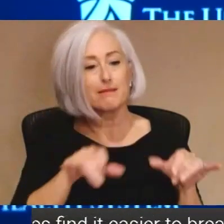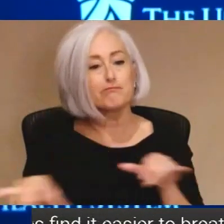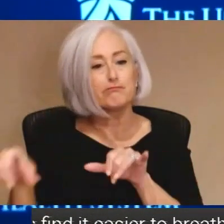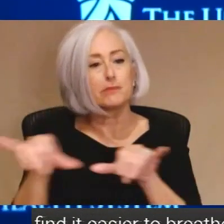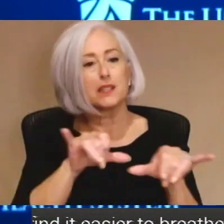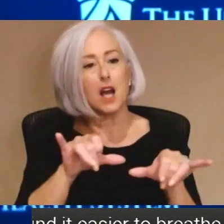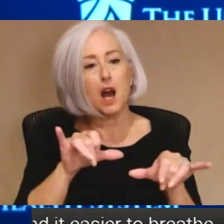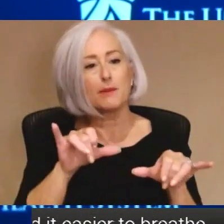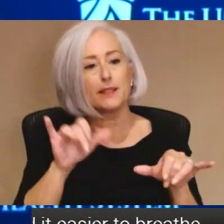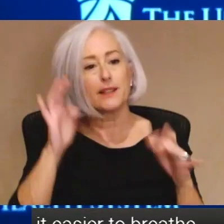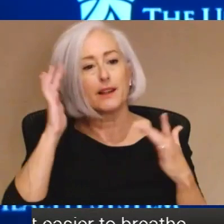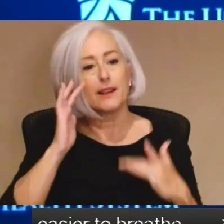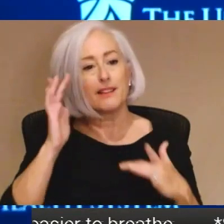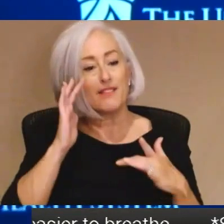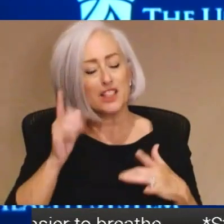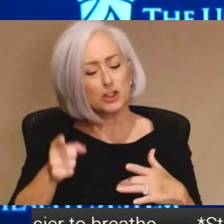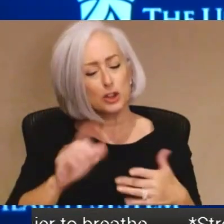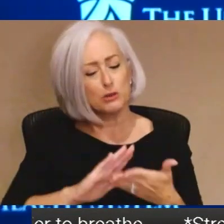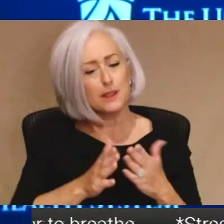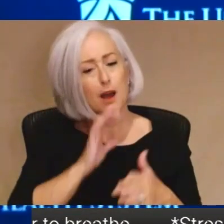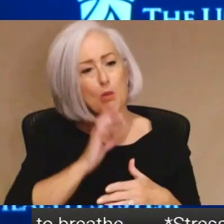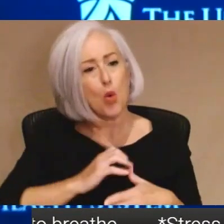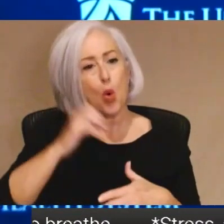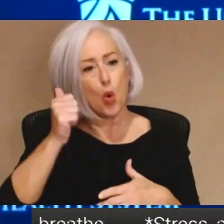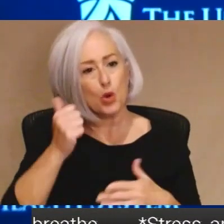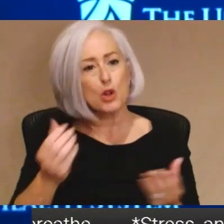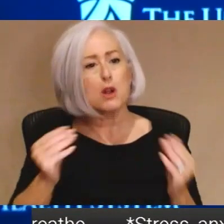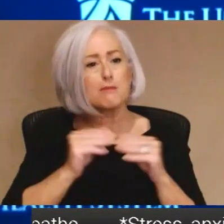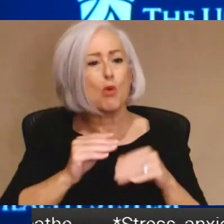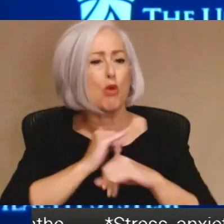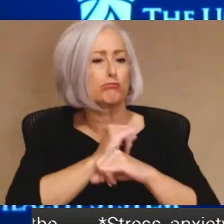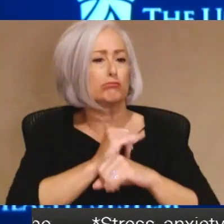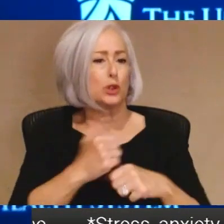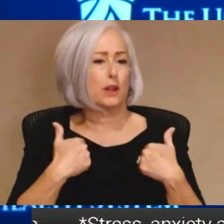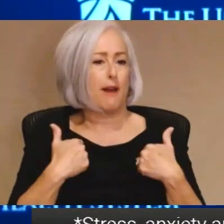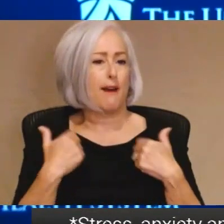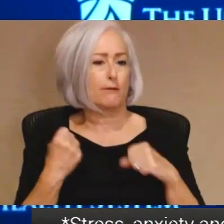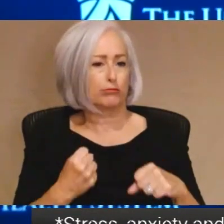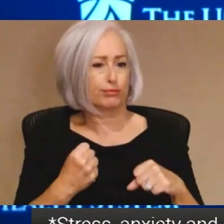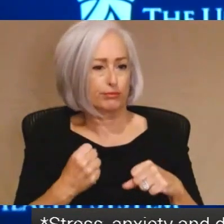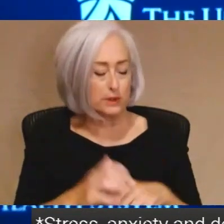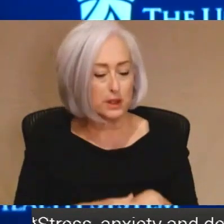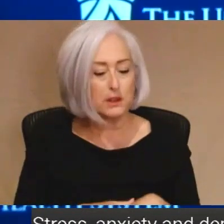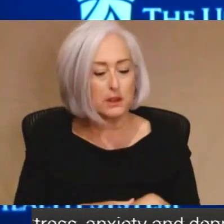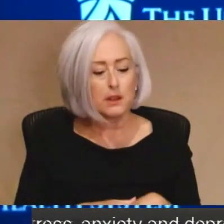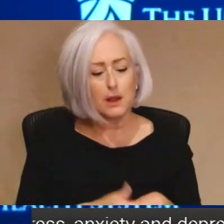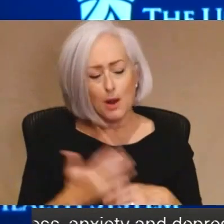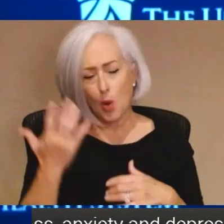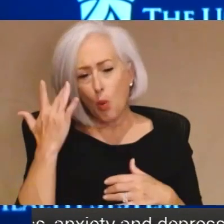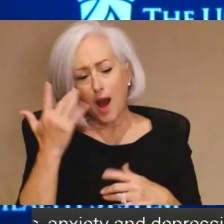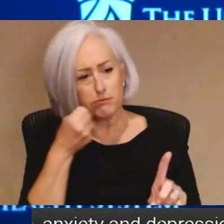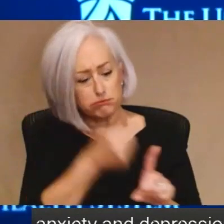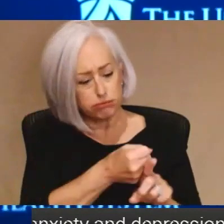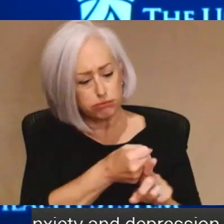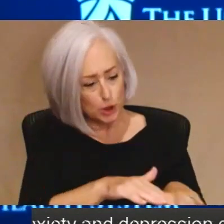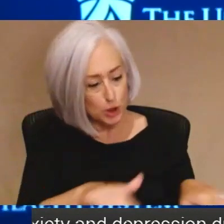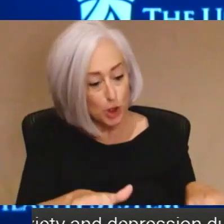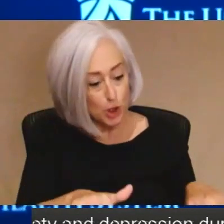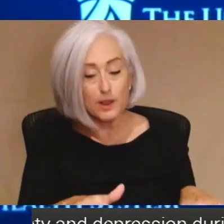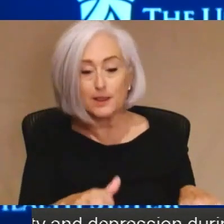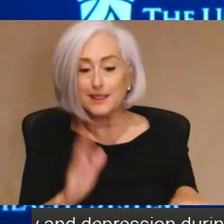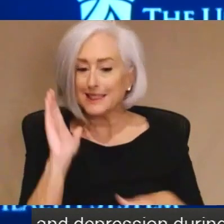get older. But trying to sort out why it's in children, the age range is babies up to